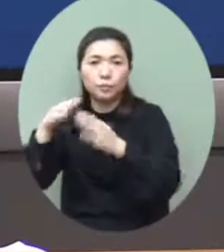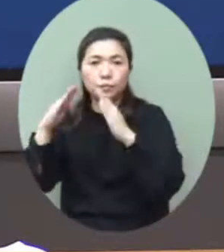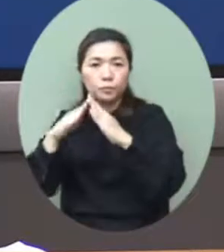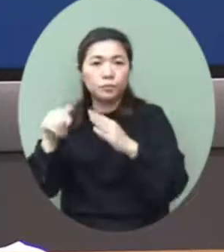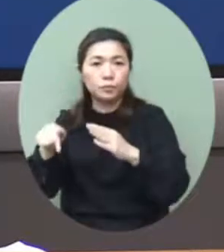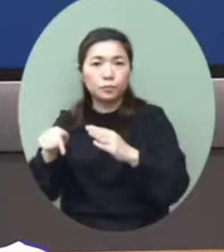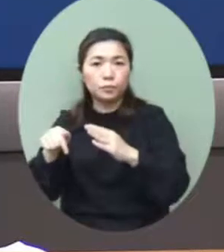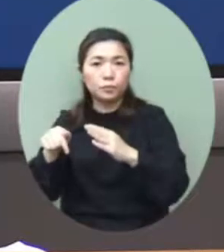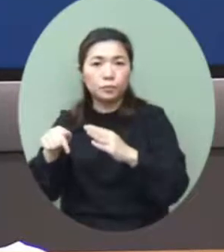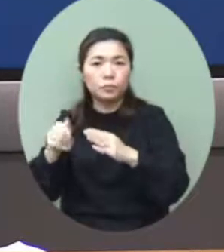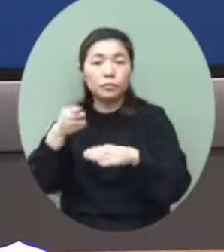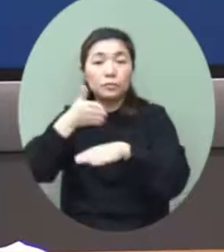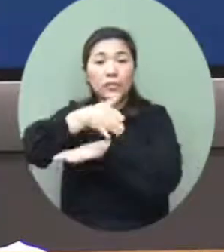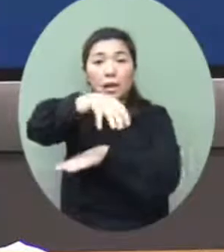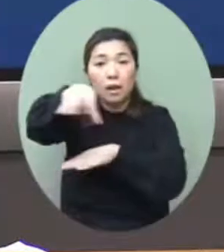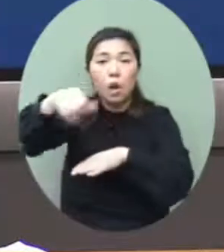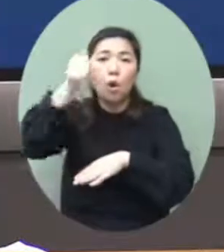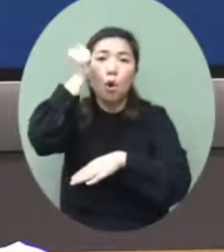effective.